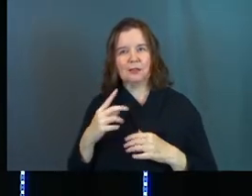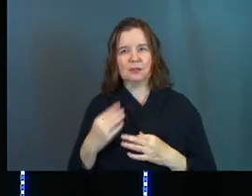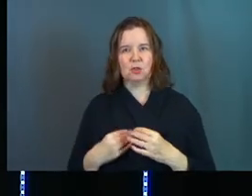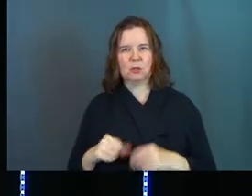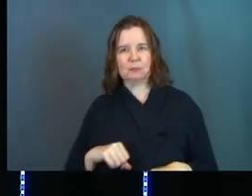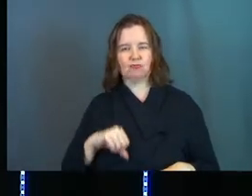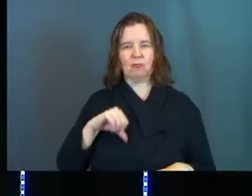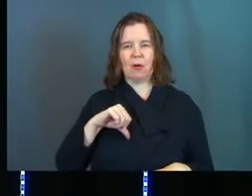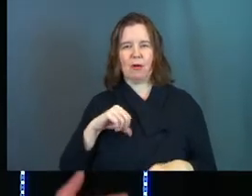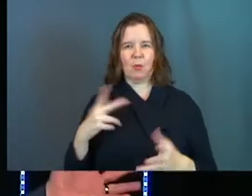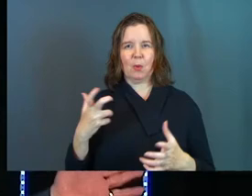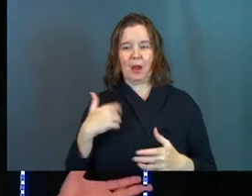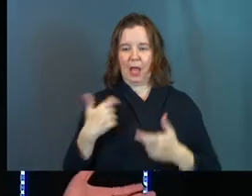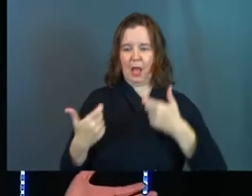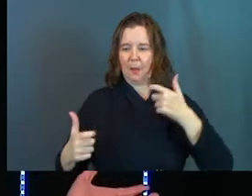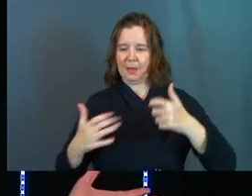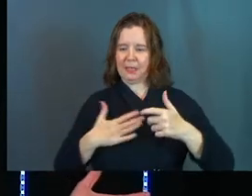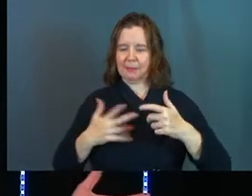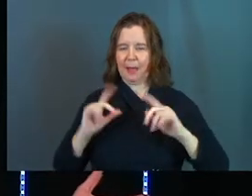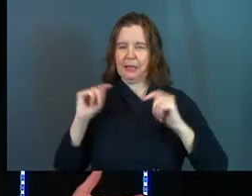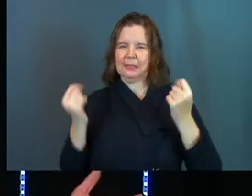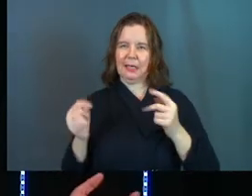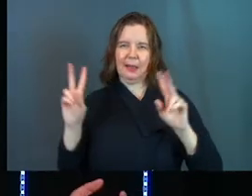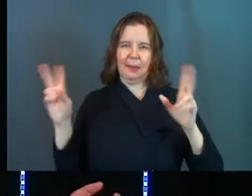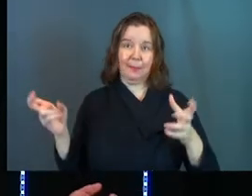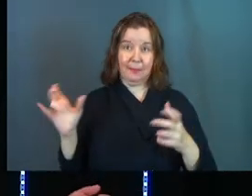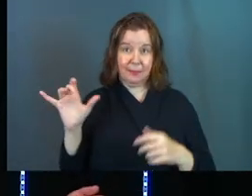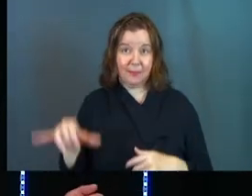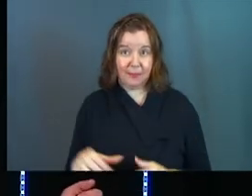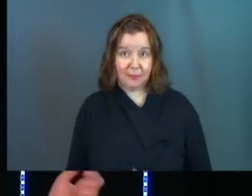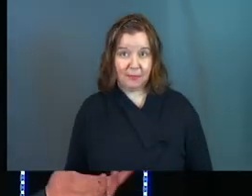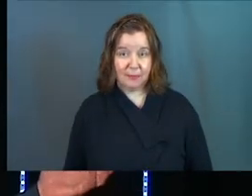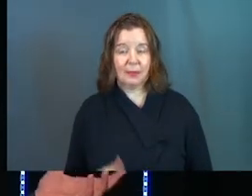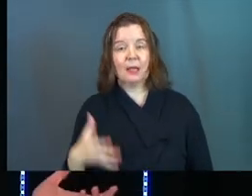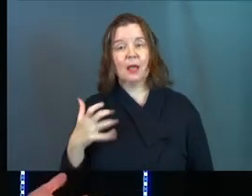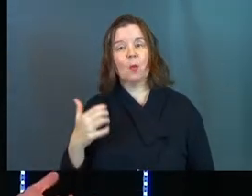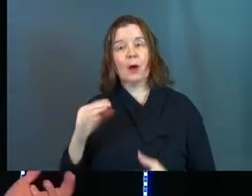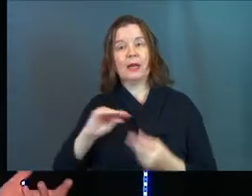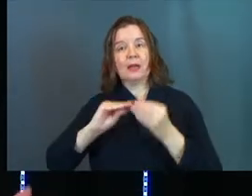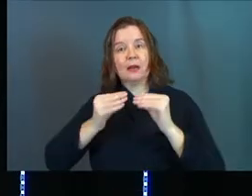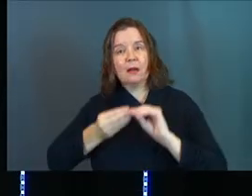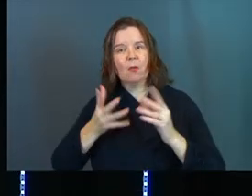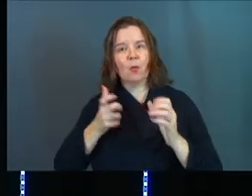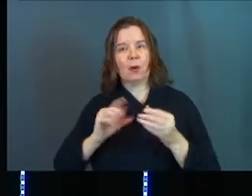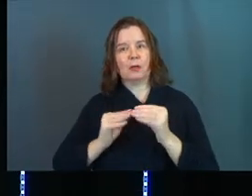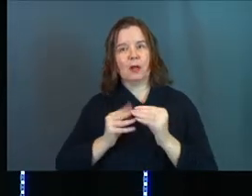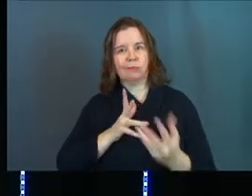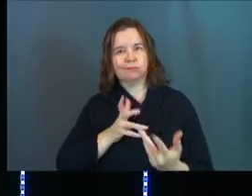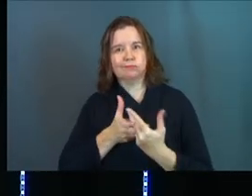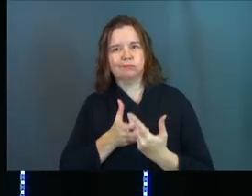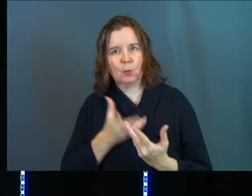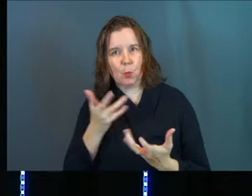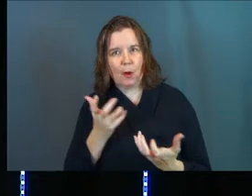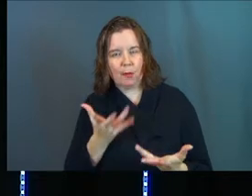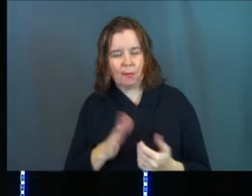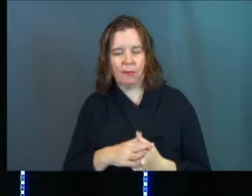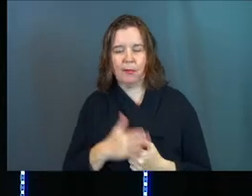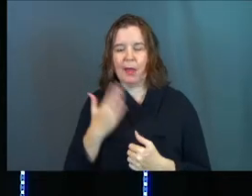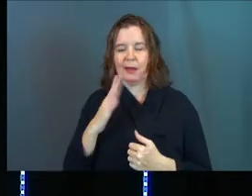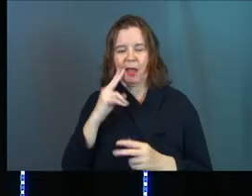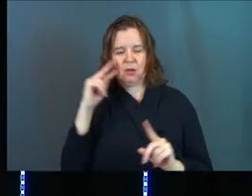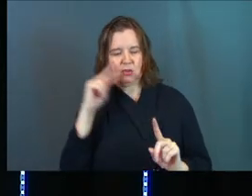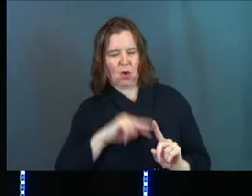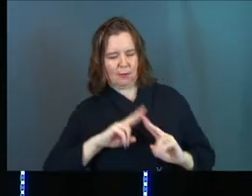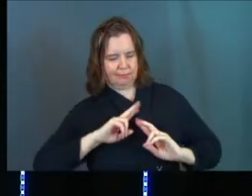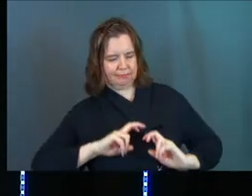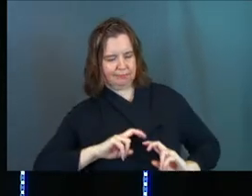stir his pride. Like, how big is my team? He wanted a number. He wanted to put a number on it. And God